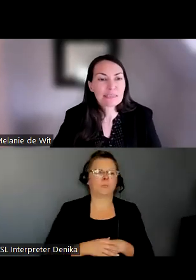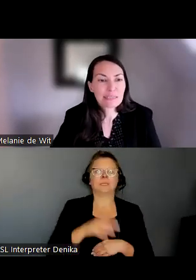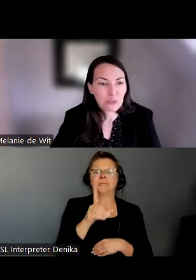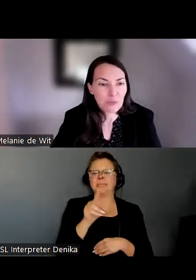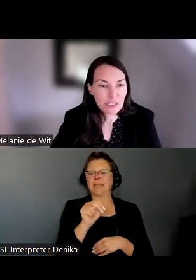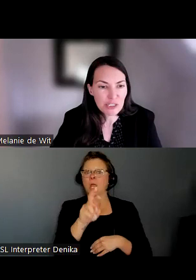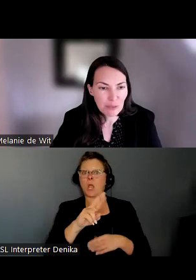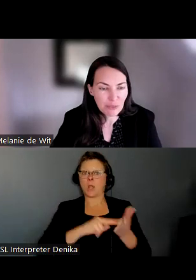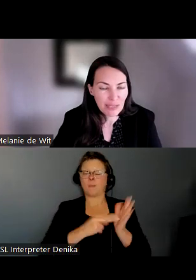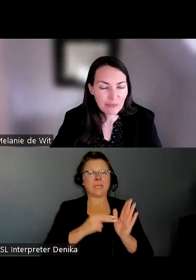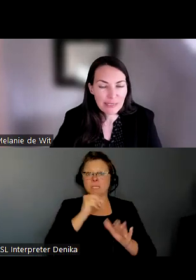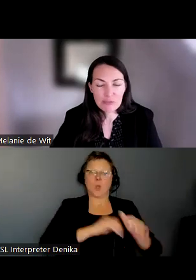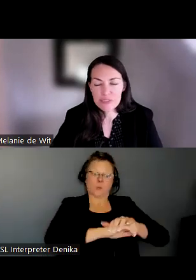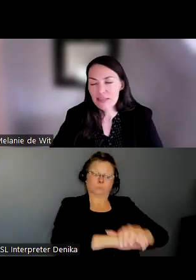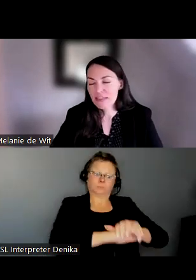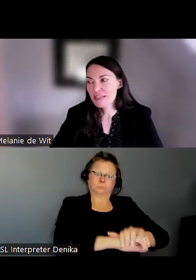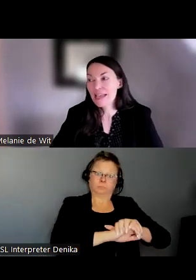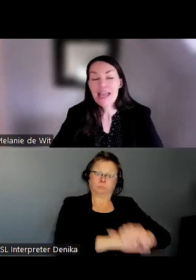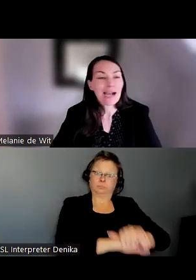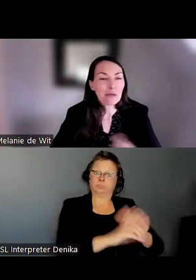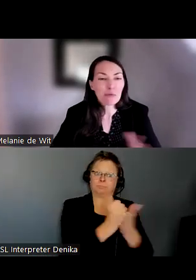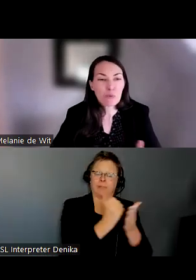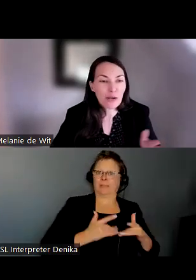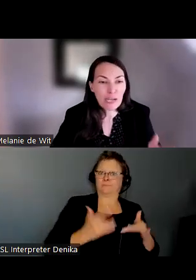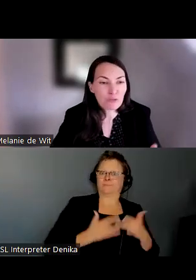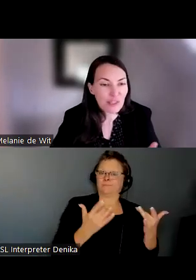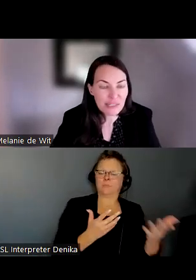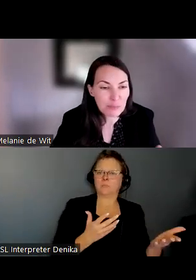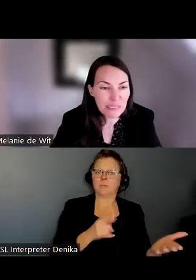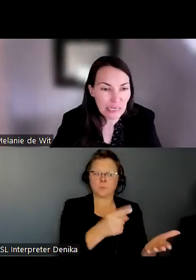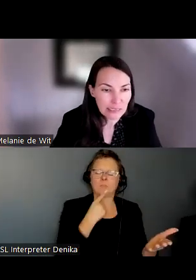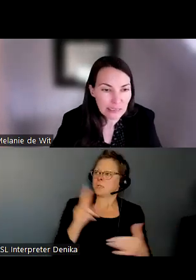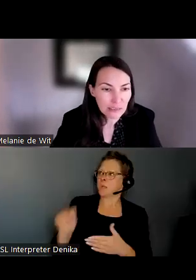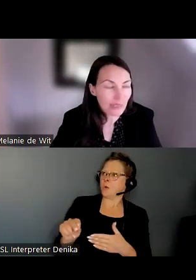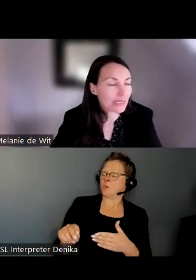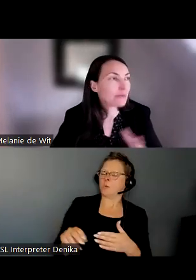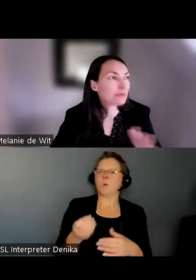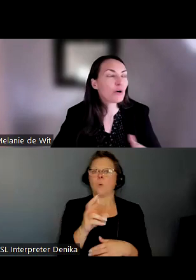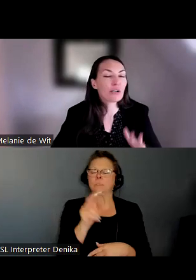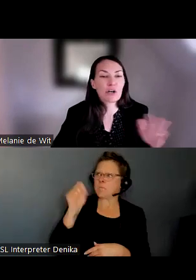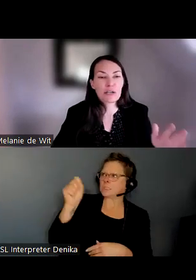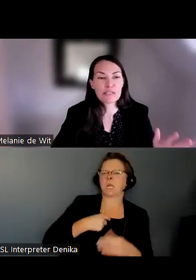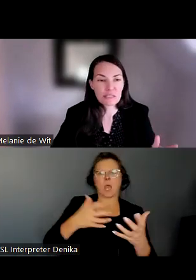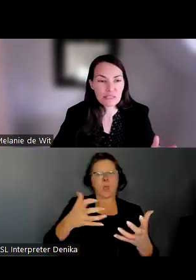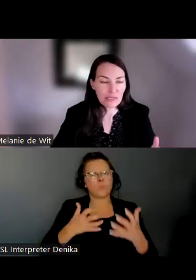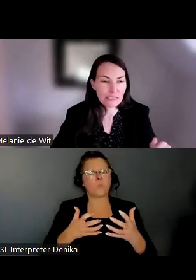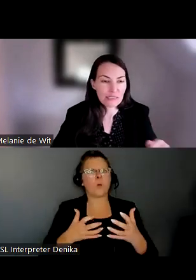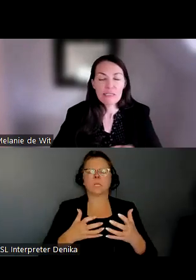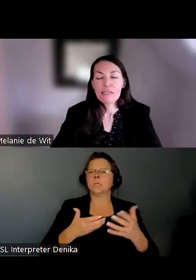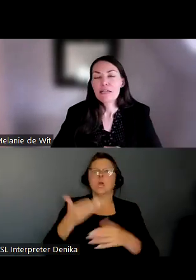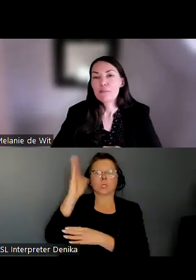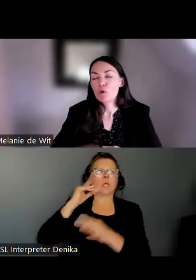really clear wishes about that, right? You said things like, I would want everything to be done, right? I would want God to